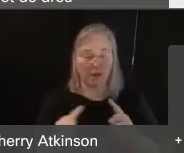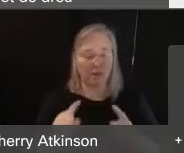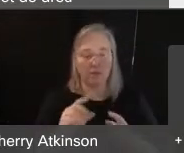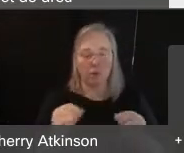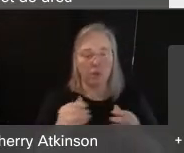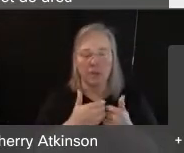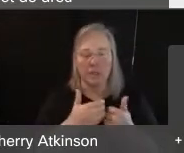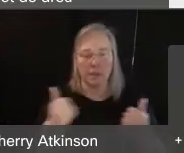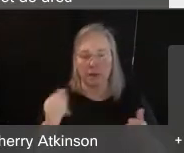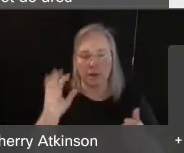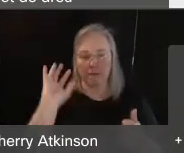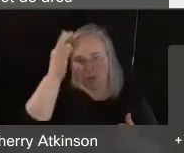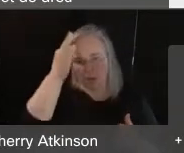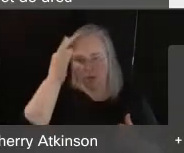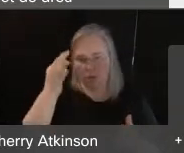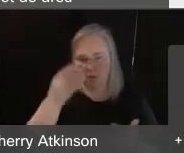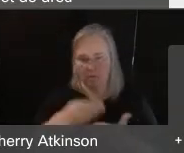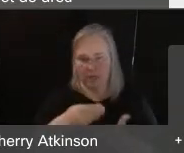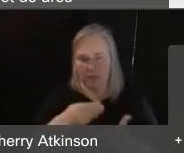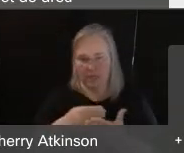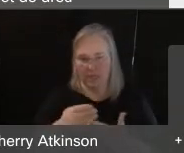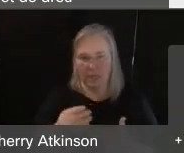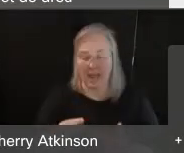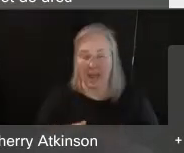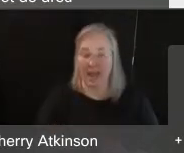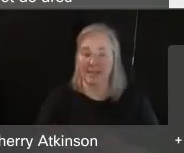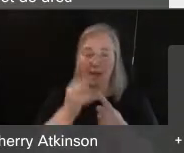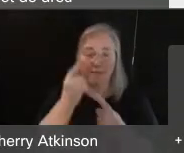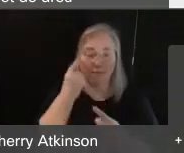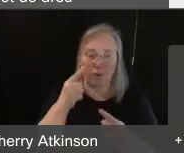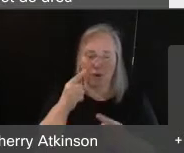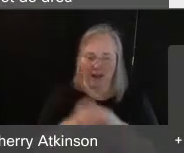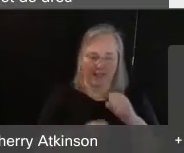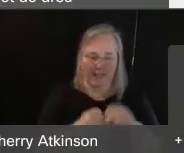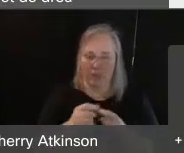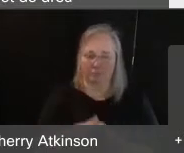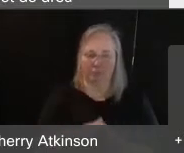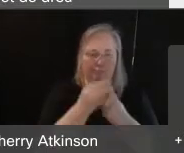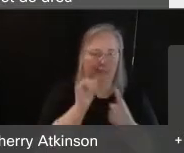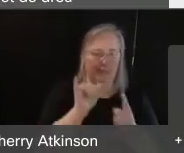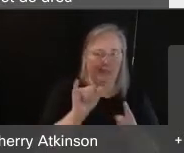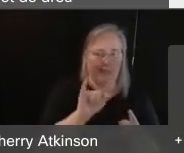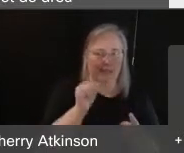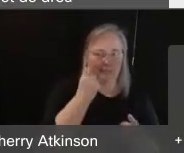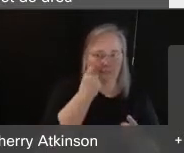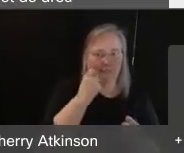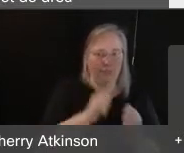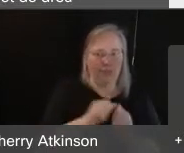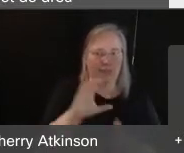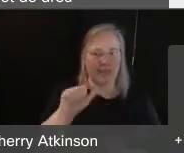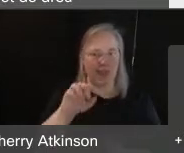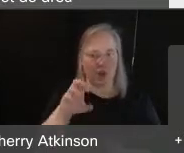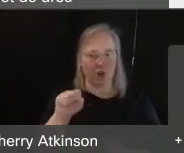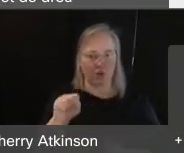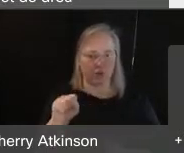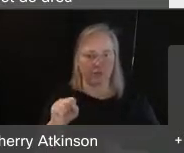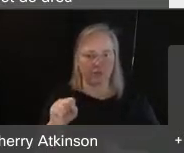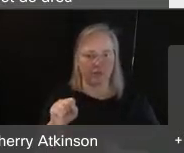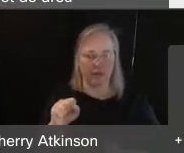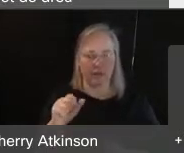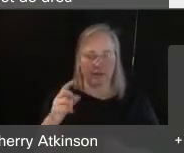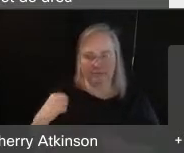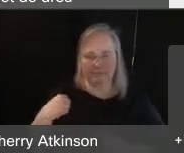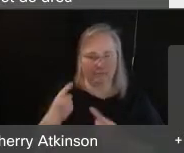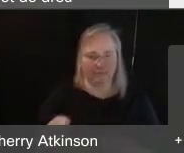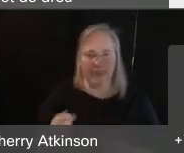federal funding, except for a year like this with CARES and stuff, has never been anything that you